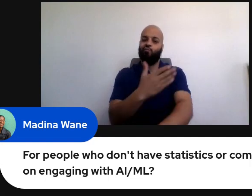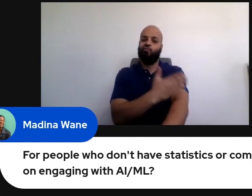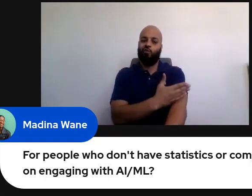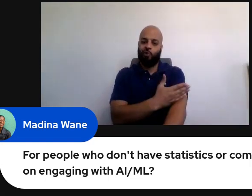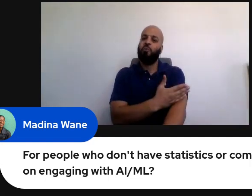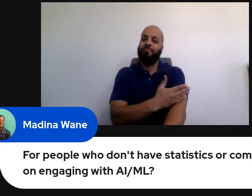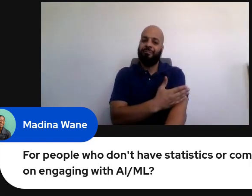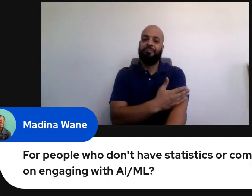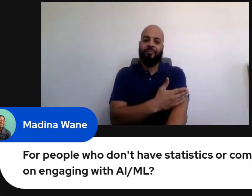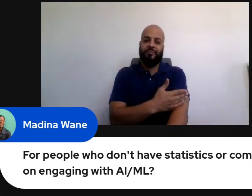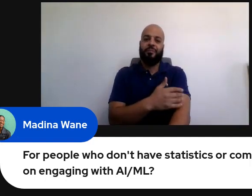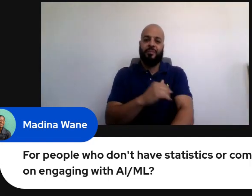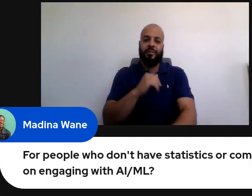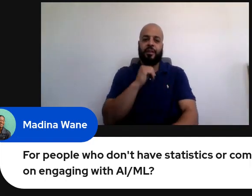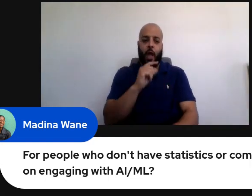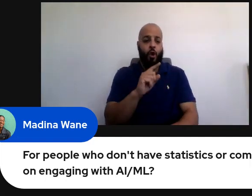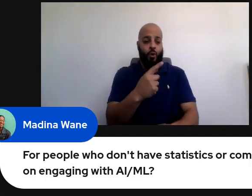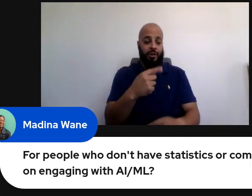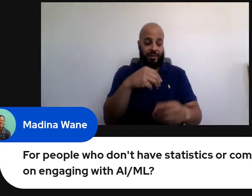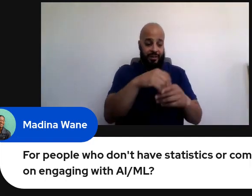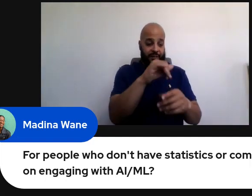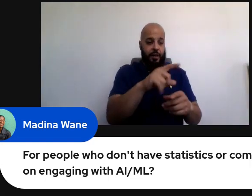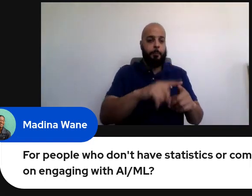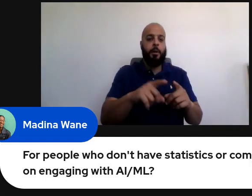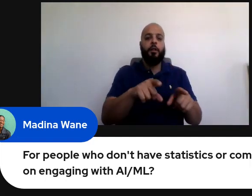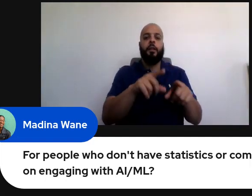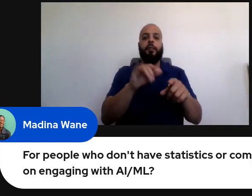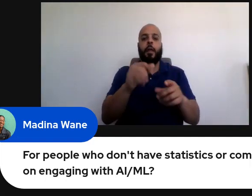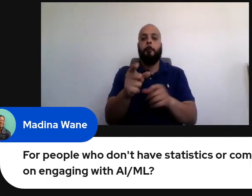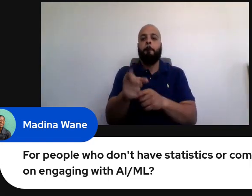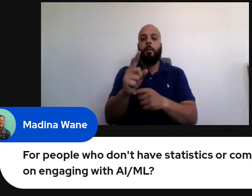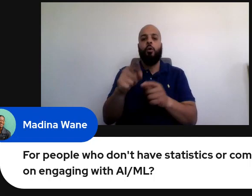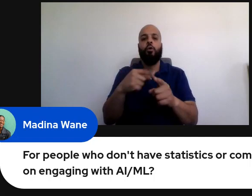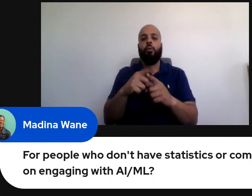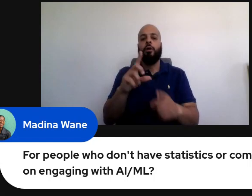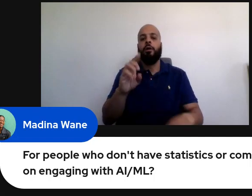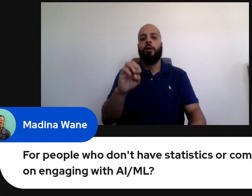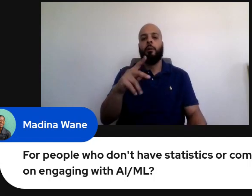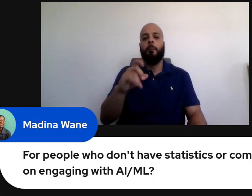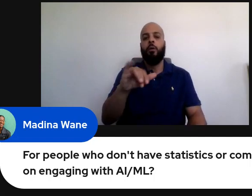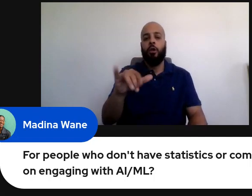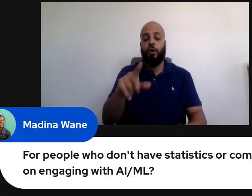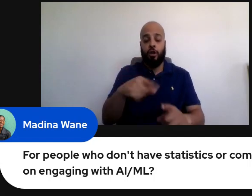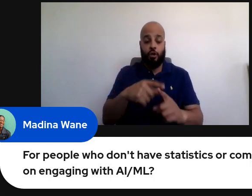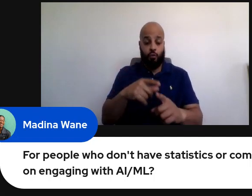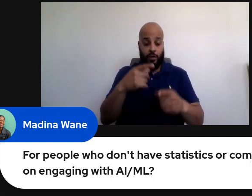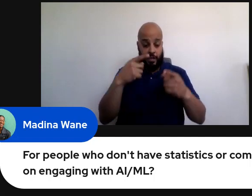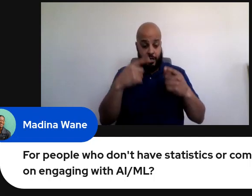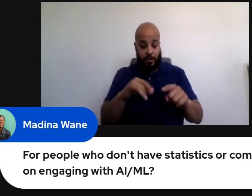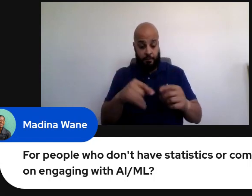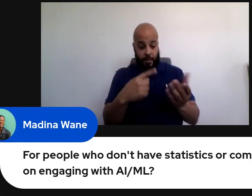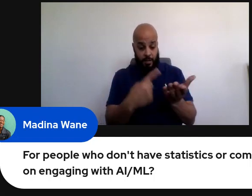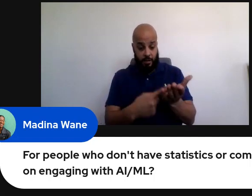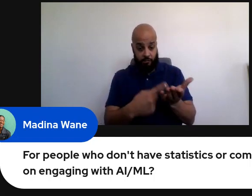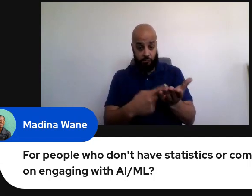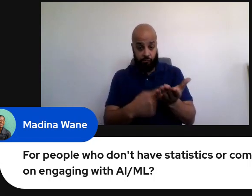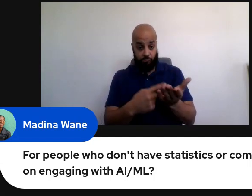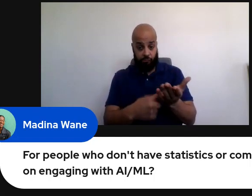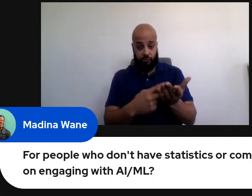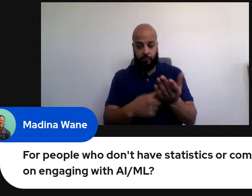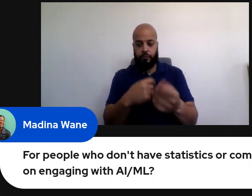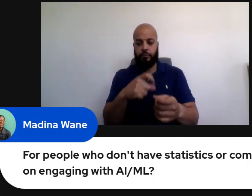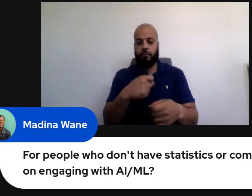but also at the moment of deployment as well, that we make sure we're in those conversations as well to make sure